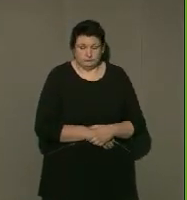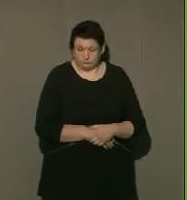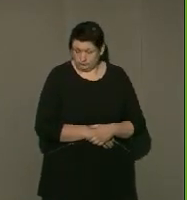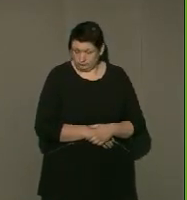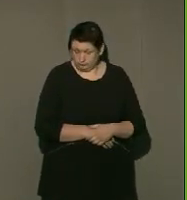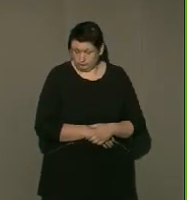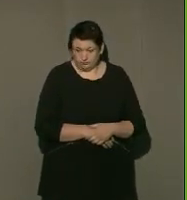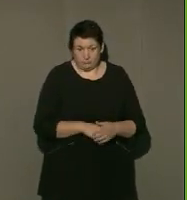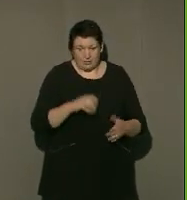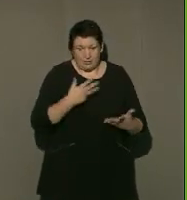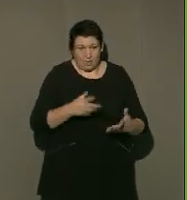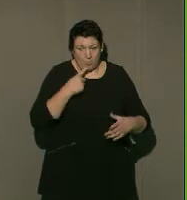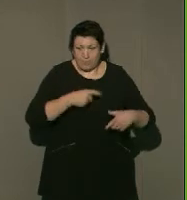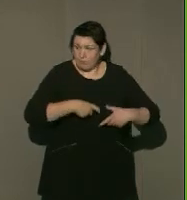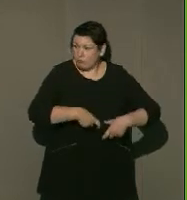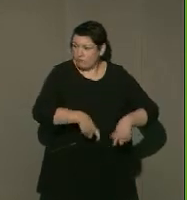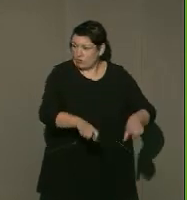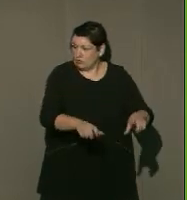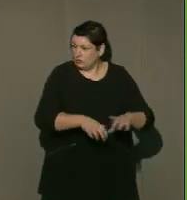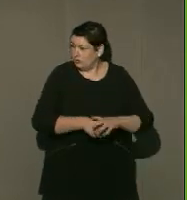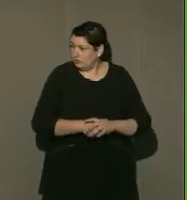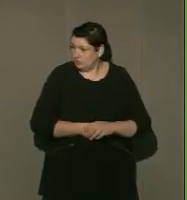on to...